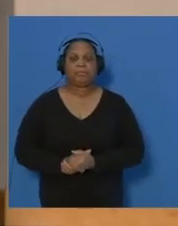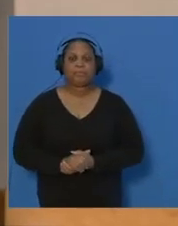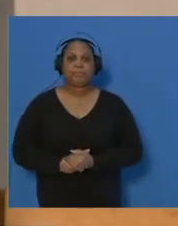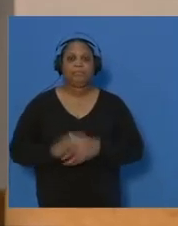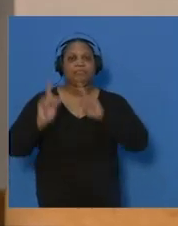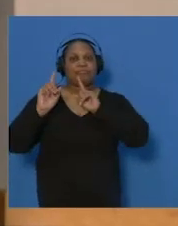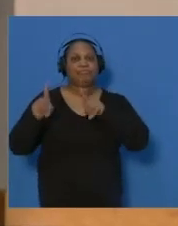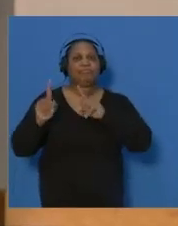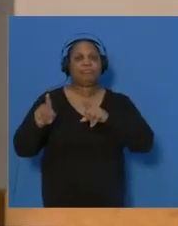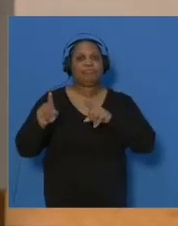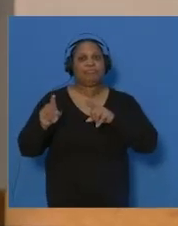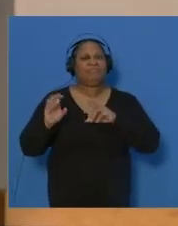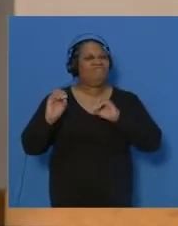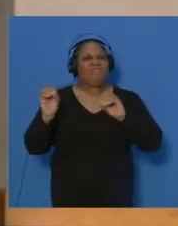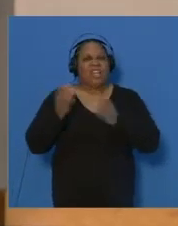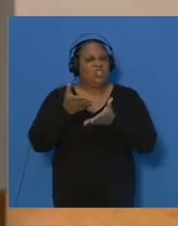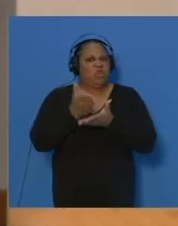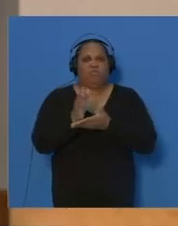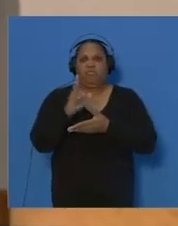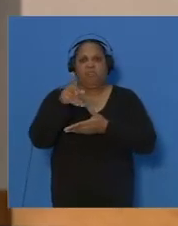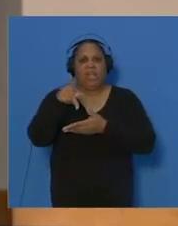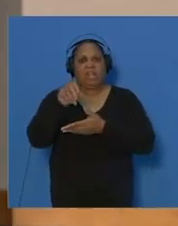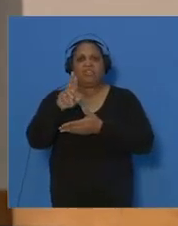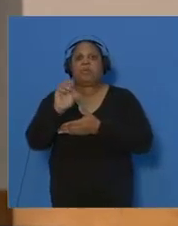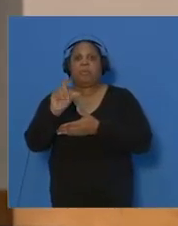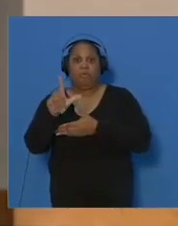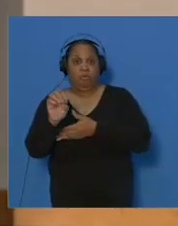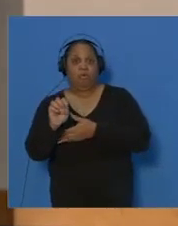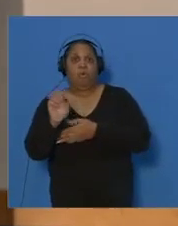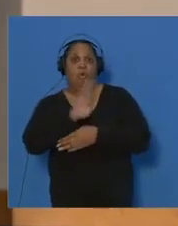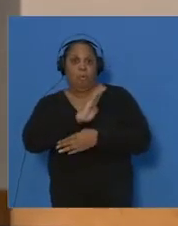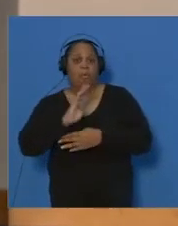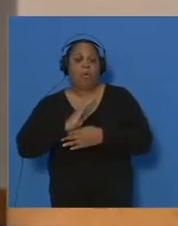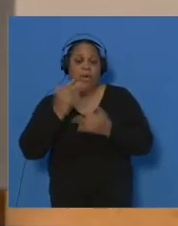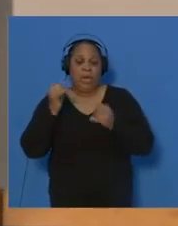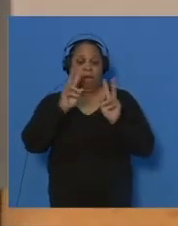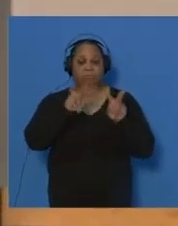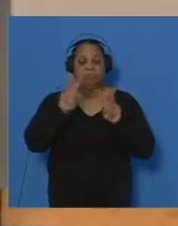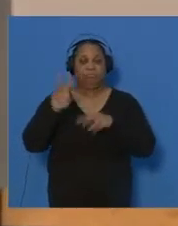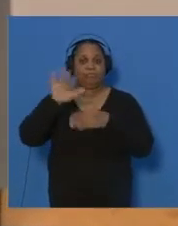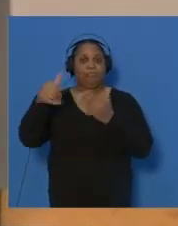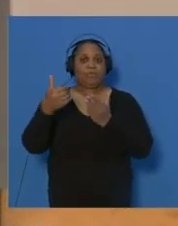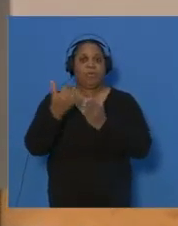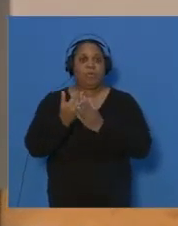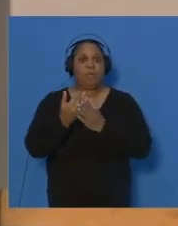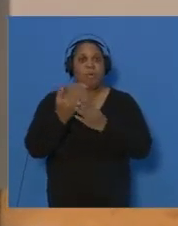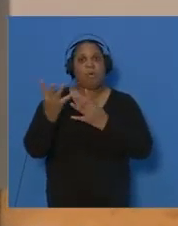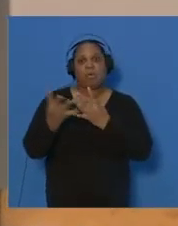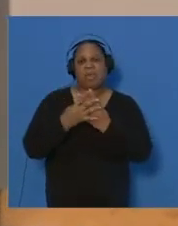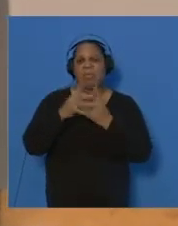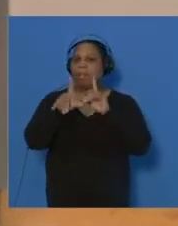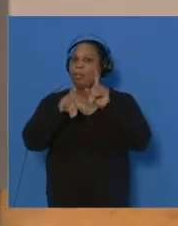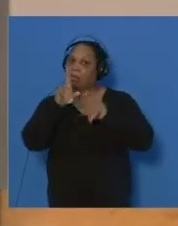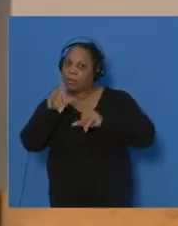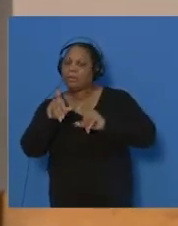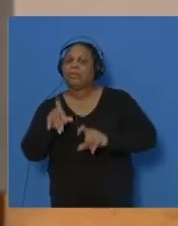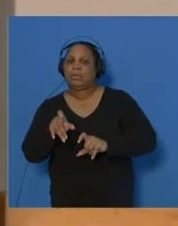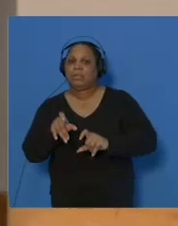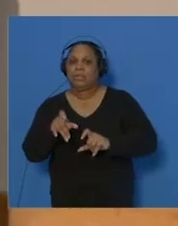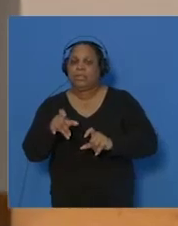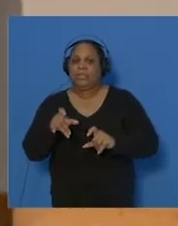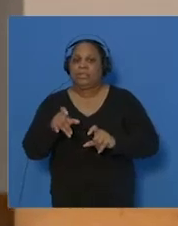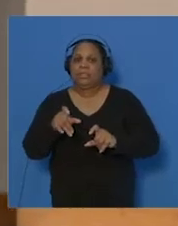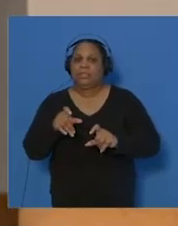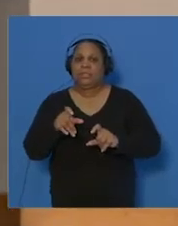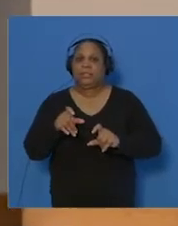There's no right to parole. The parole board is in the process of looking at all the inmates' queries, and there is